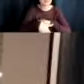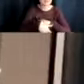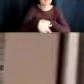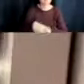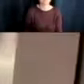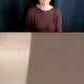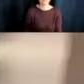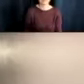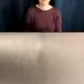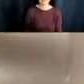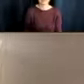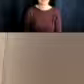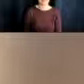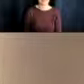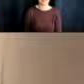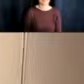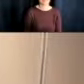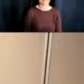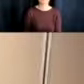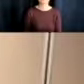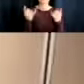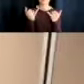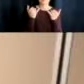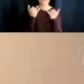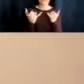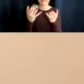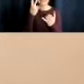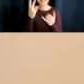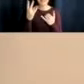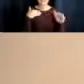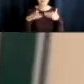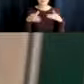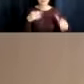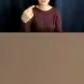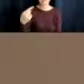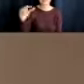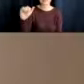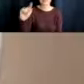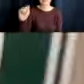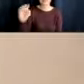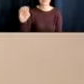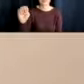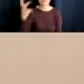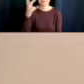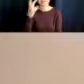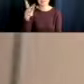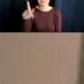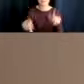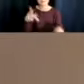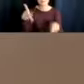All right, so we're walking down the gate here. There's some people getting off the plane.